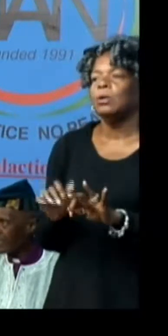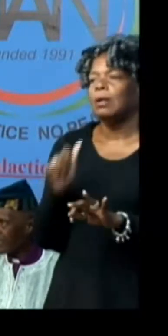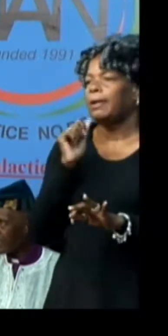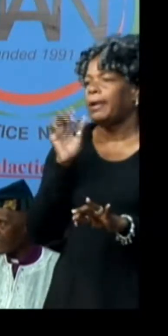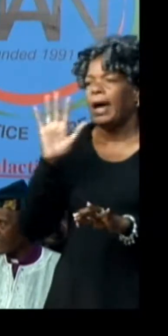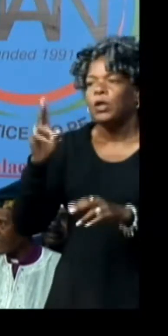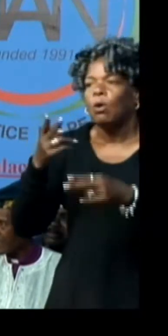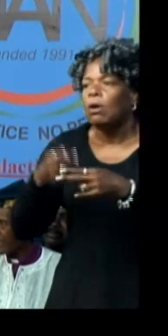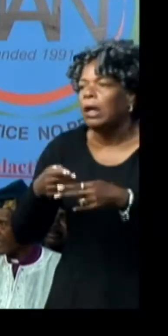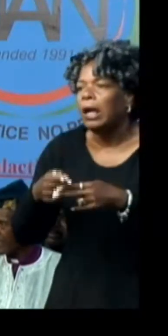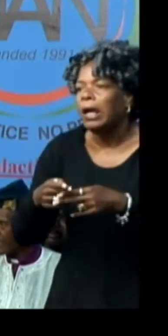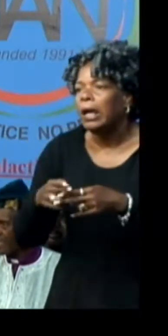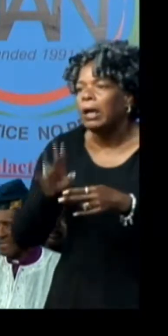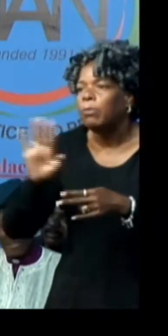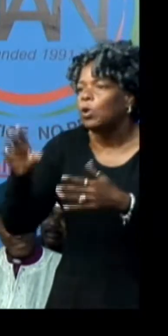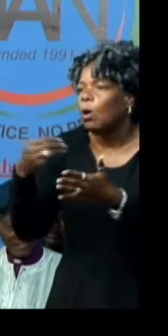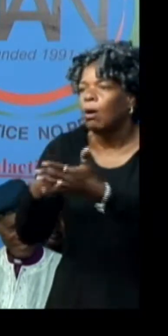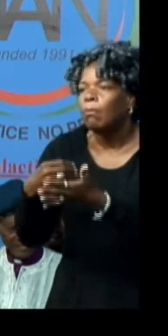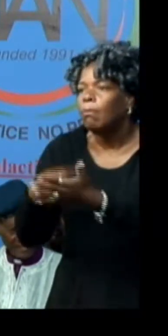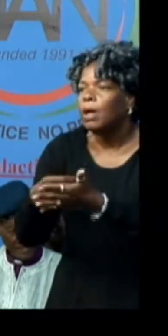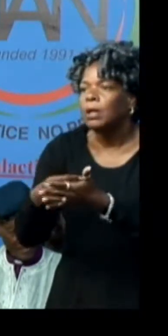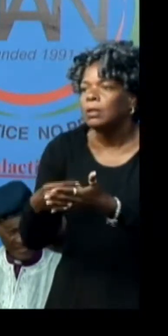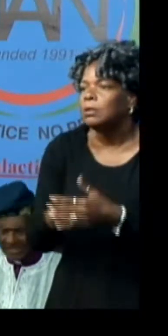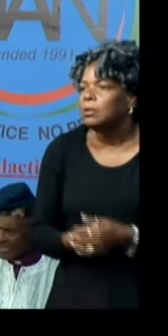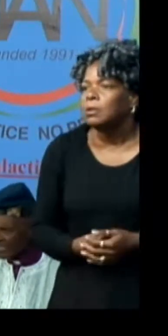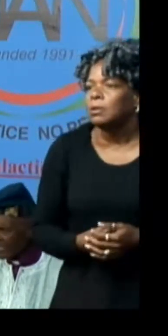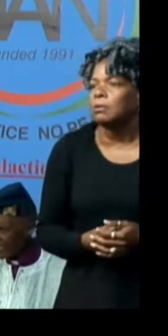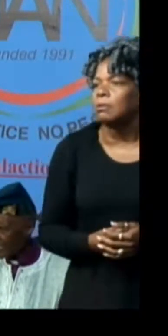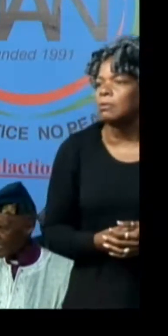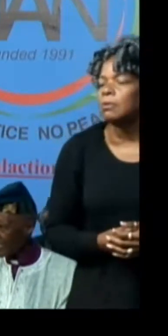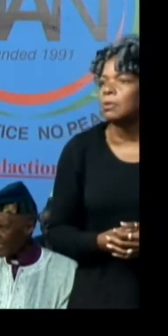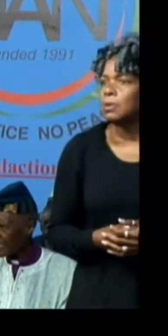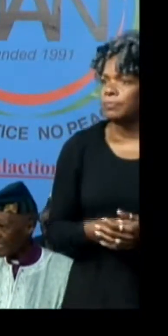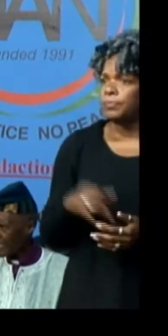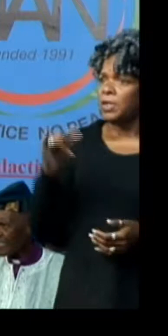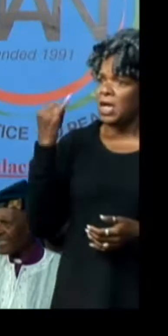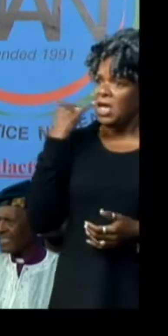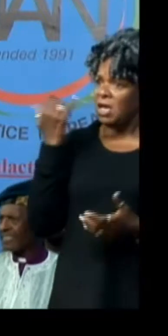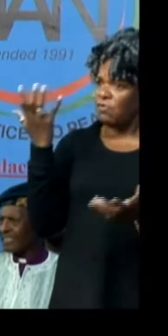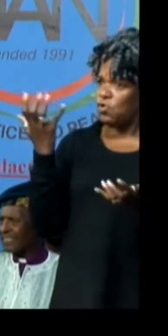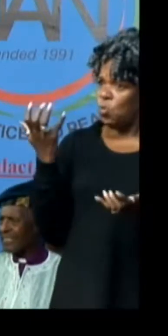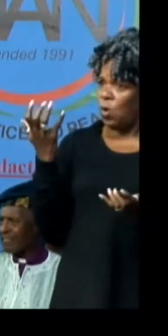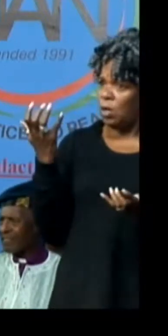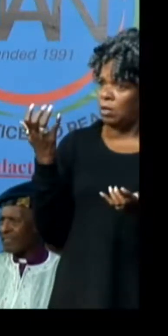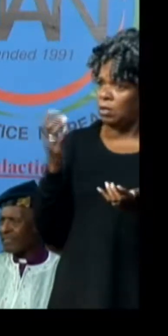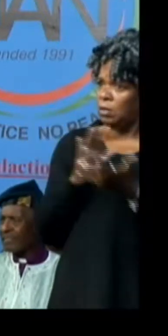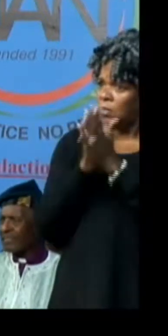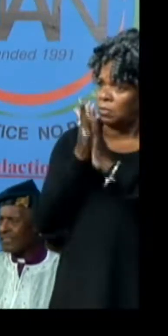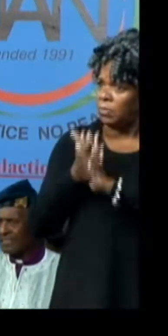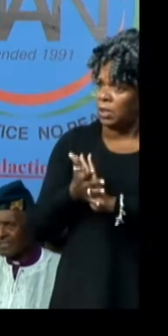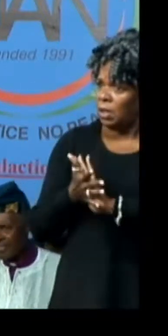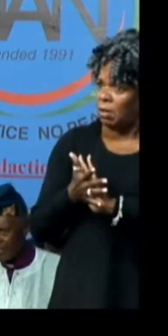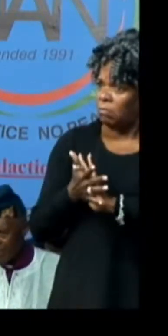Network, if you really want to achieve something, outwork everybody. Out-organize,